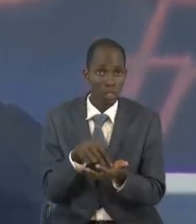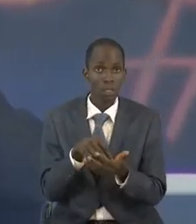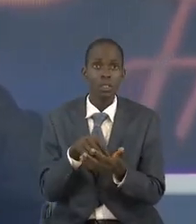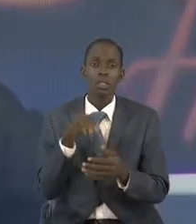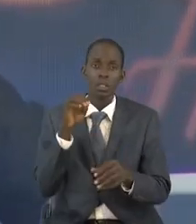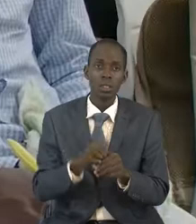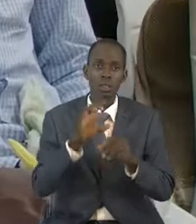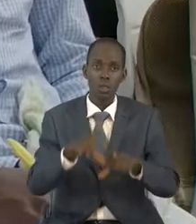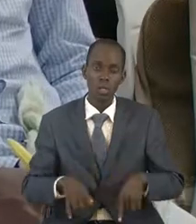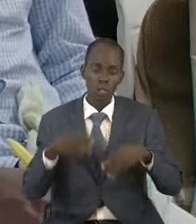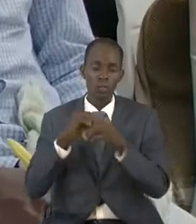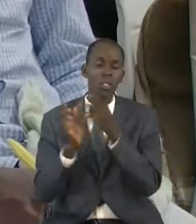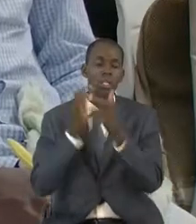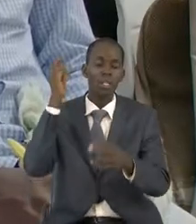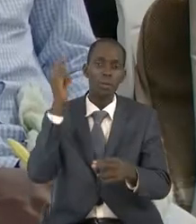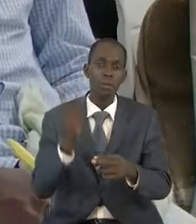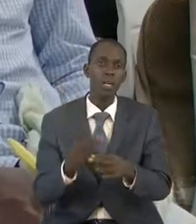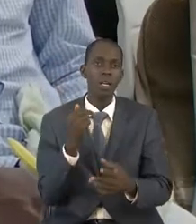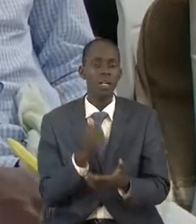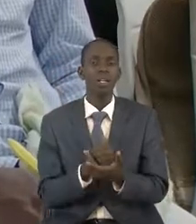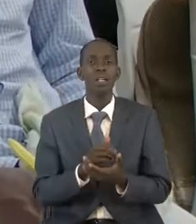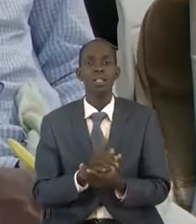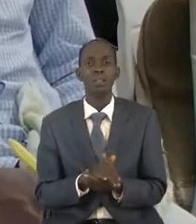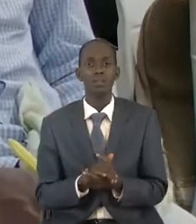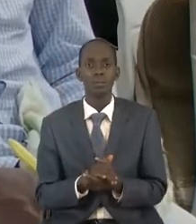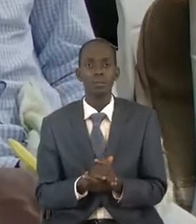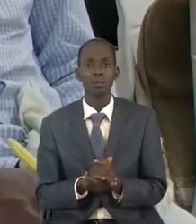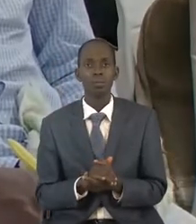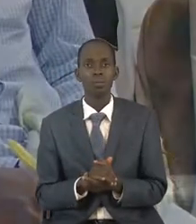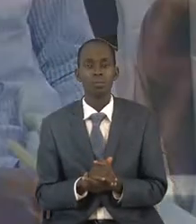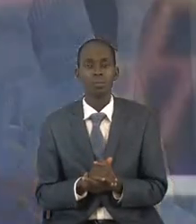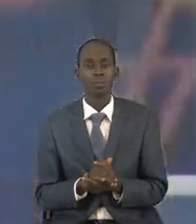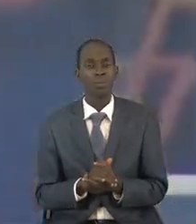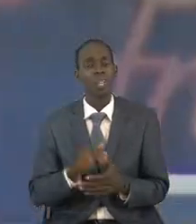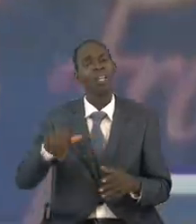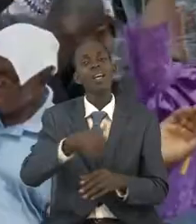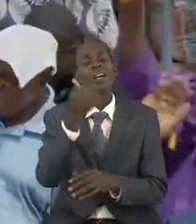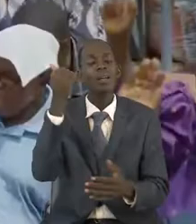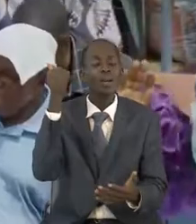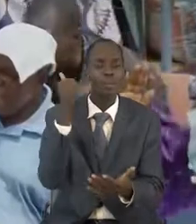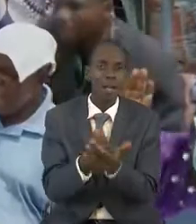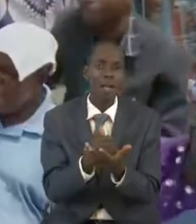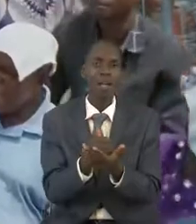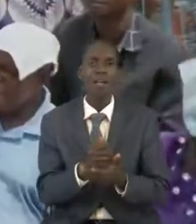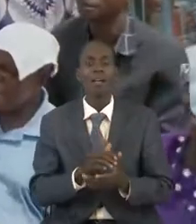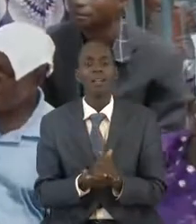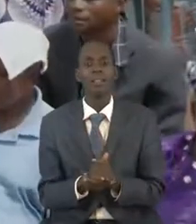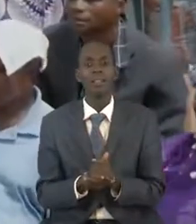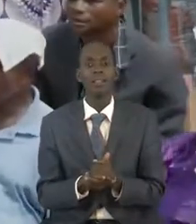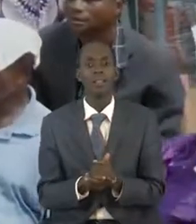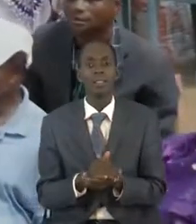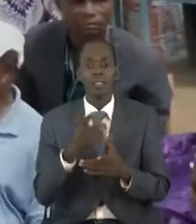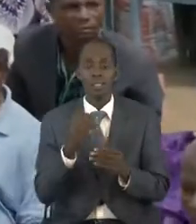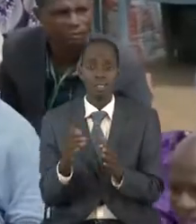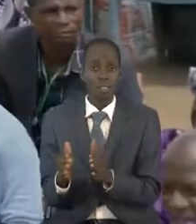in Jesus' name. Another amen. The narrow path